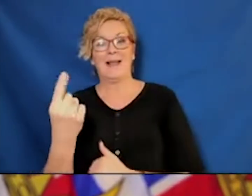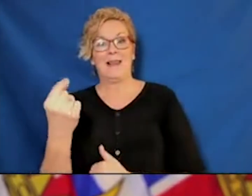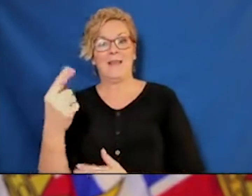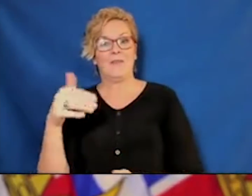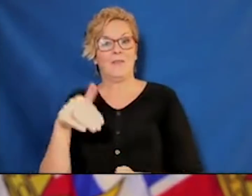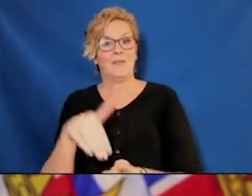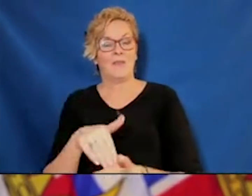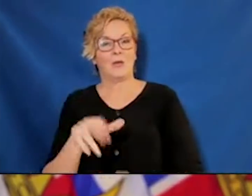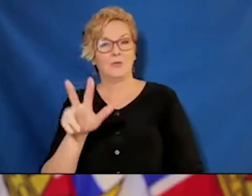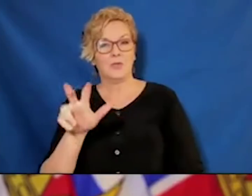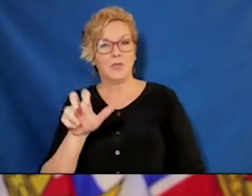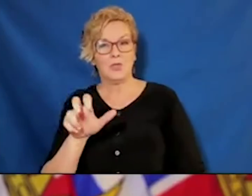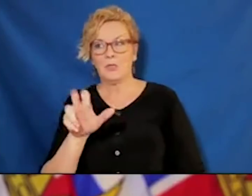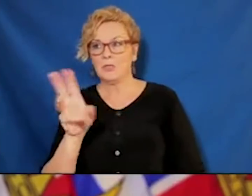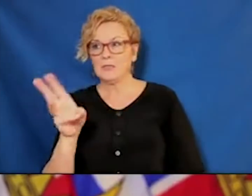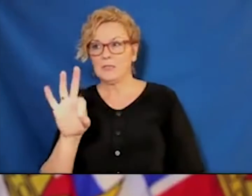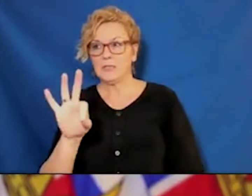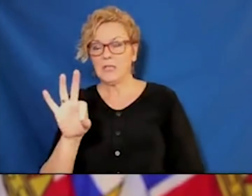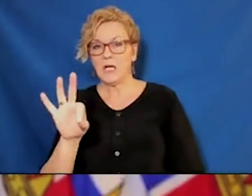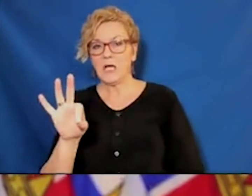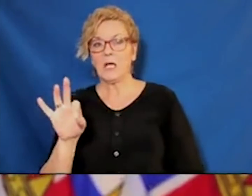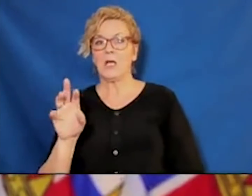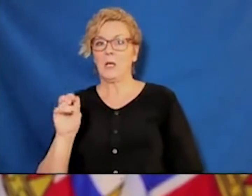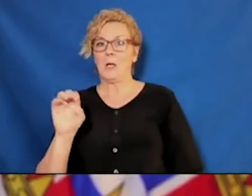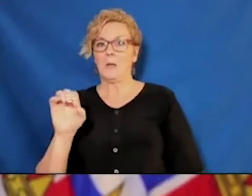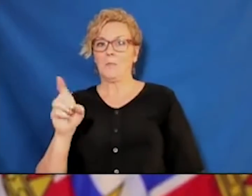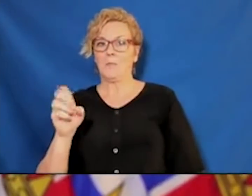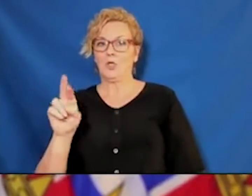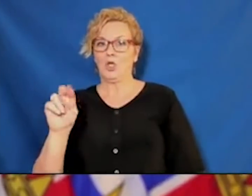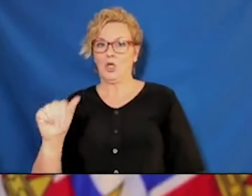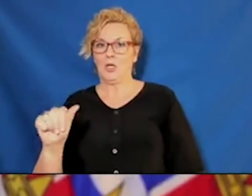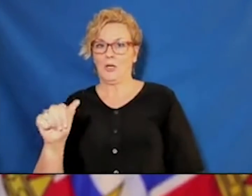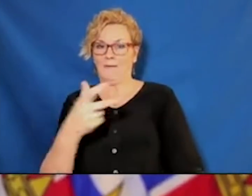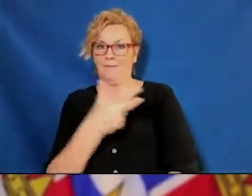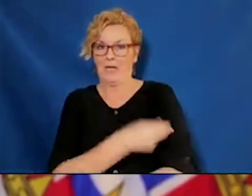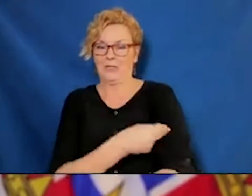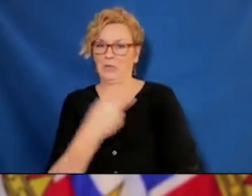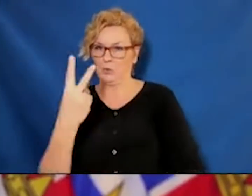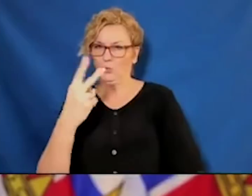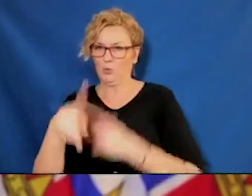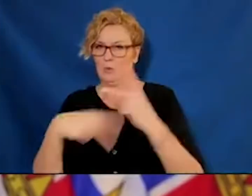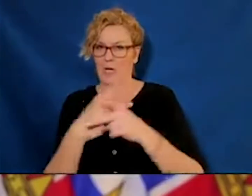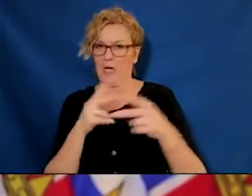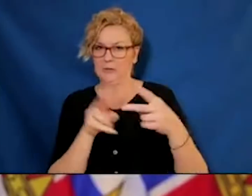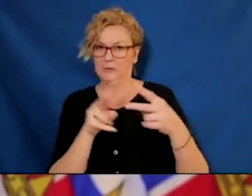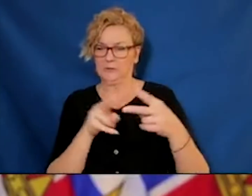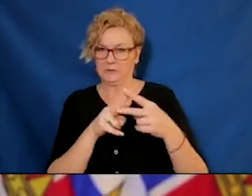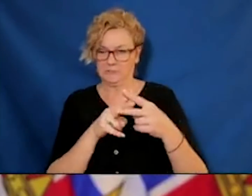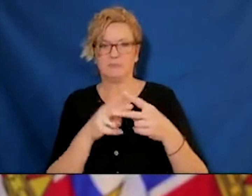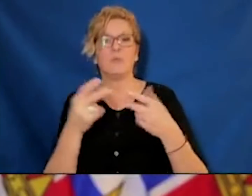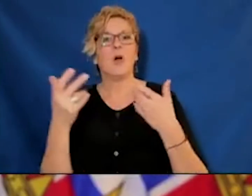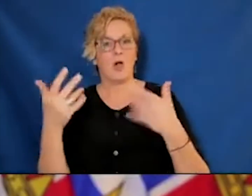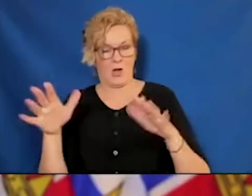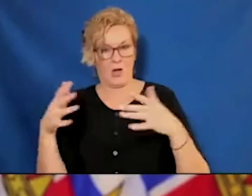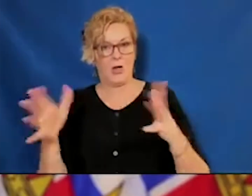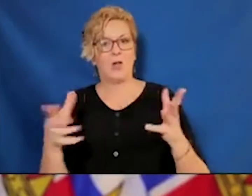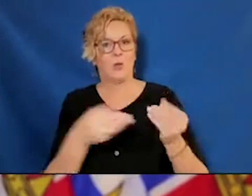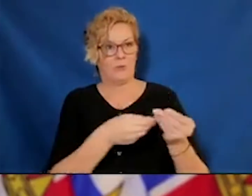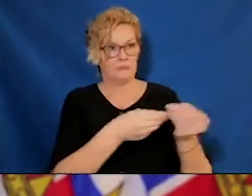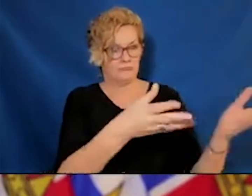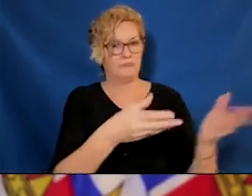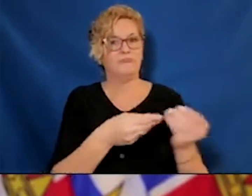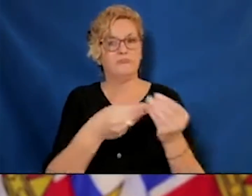11,369 of the 20,500 doses of Moderna vaccine. And we recognize we've put less